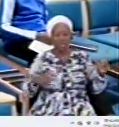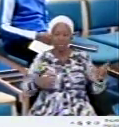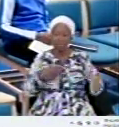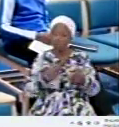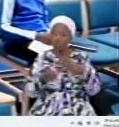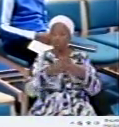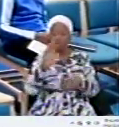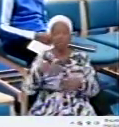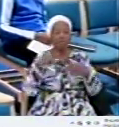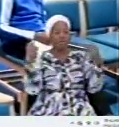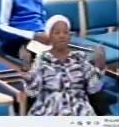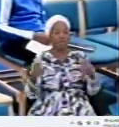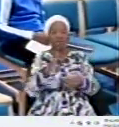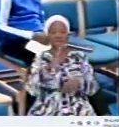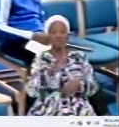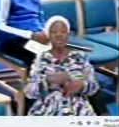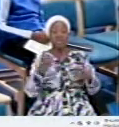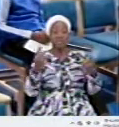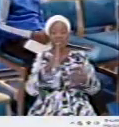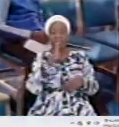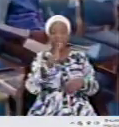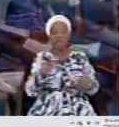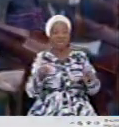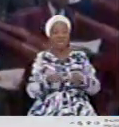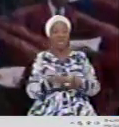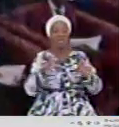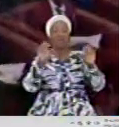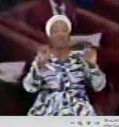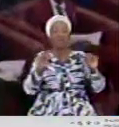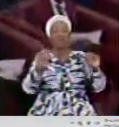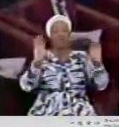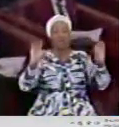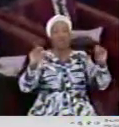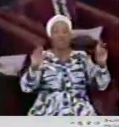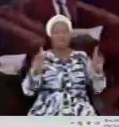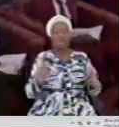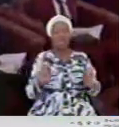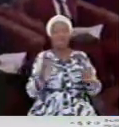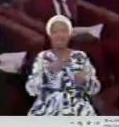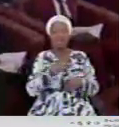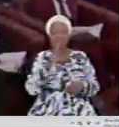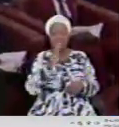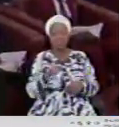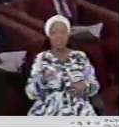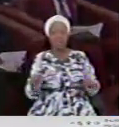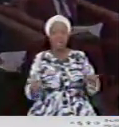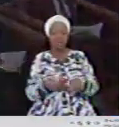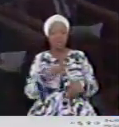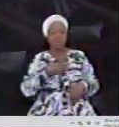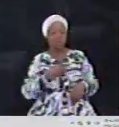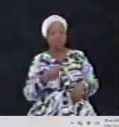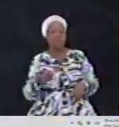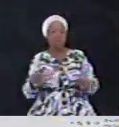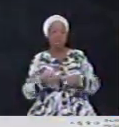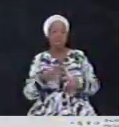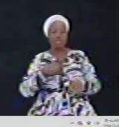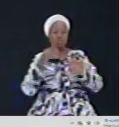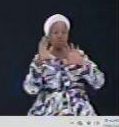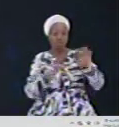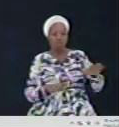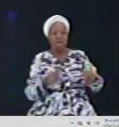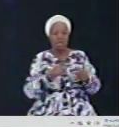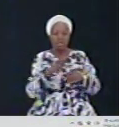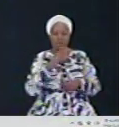your sins be as scarlet, they shall be as white as snow, and though they be